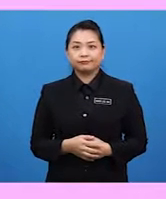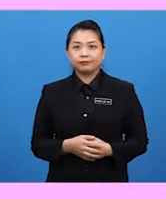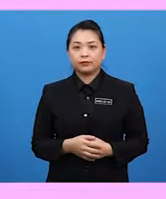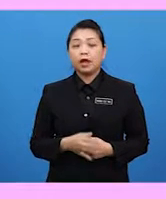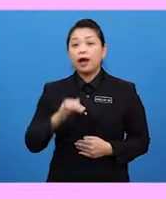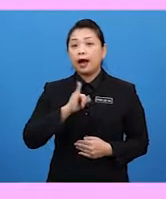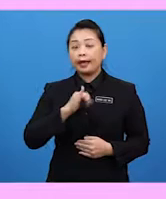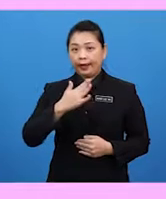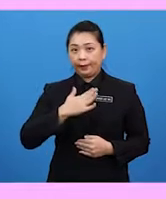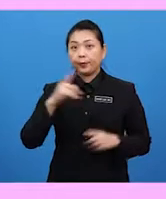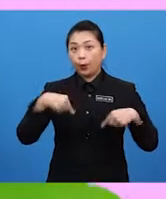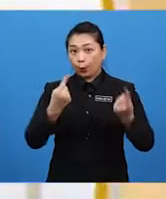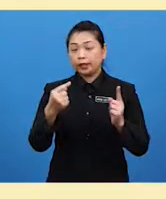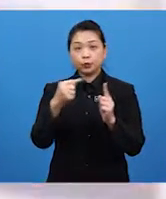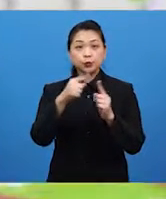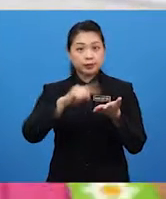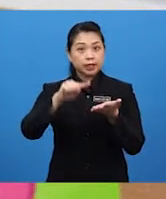I'm going to check.